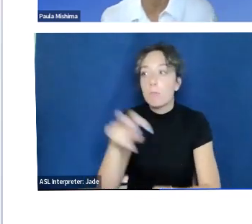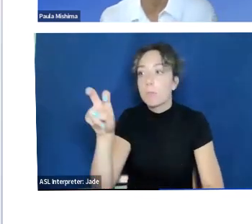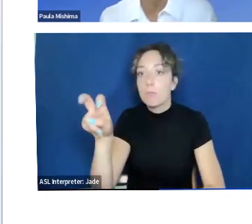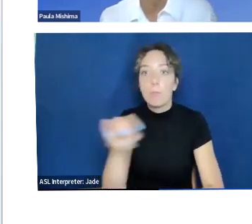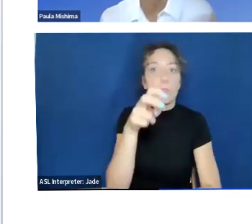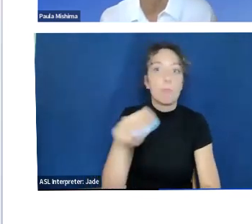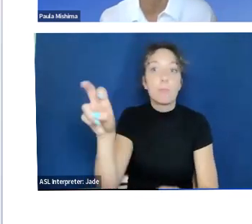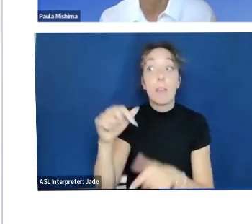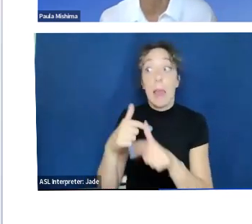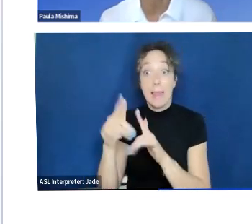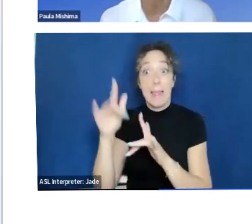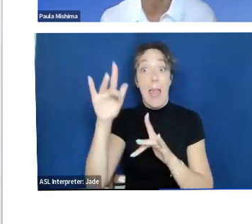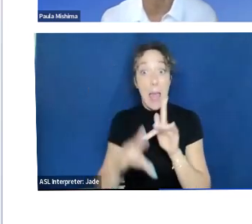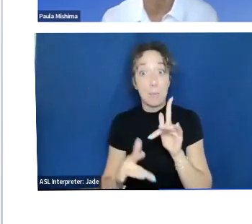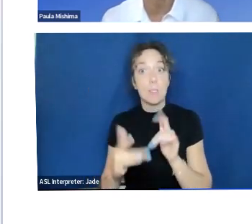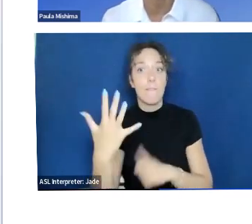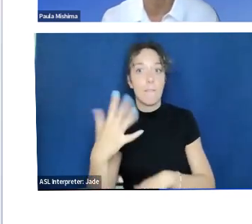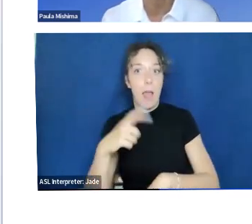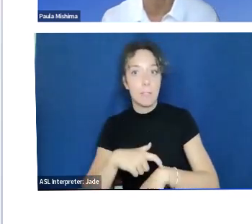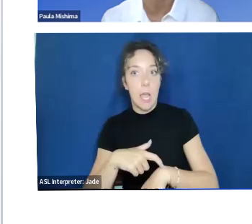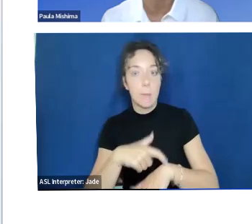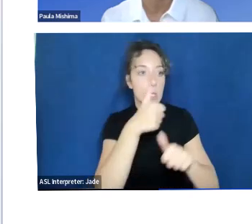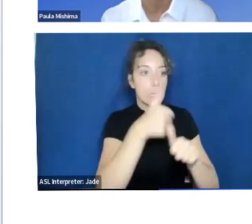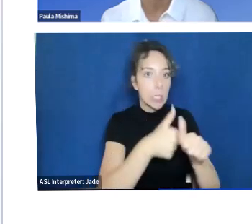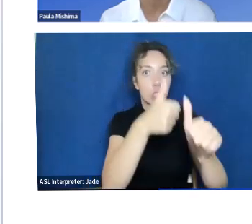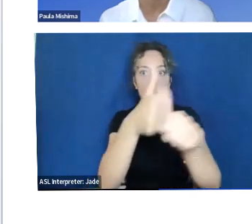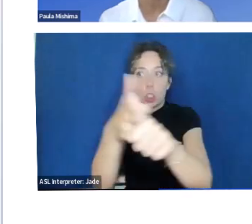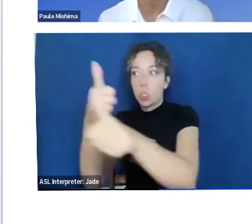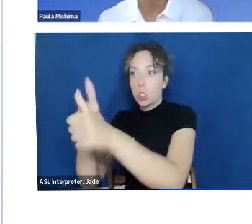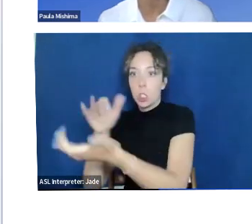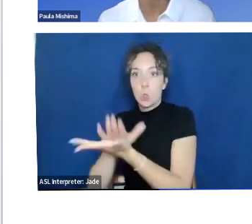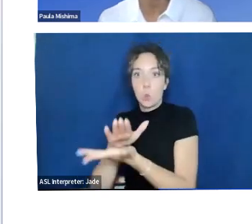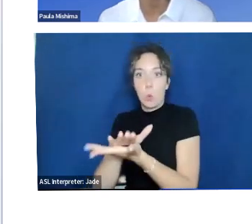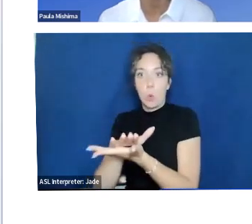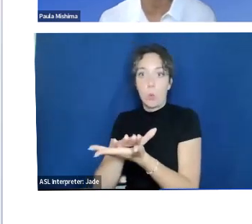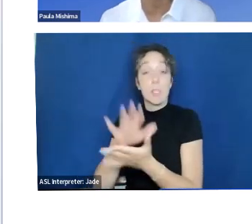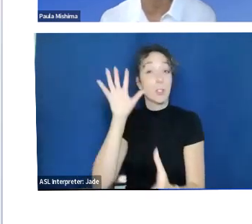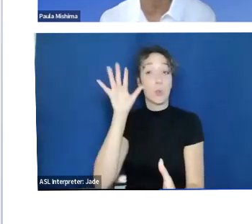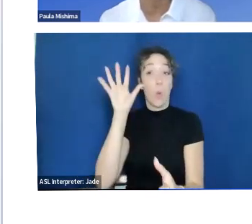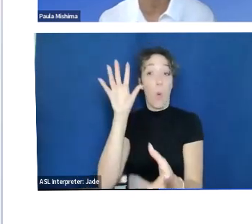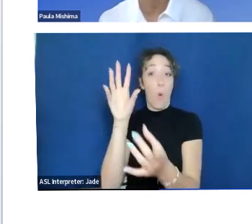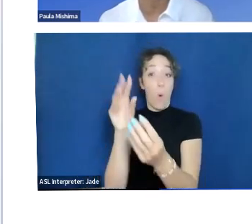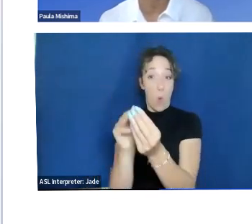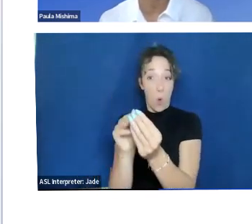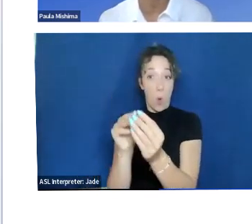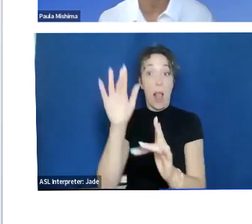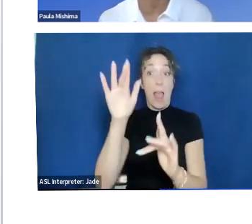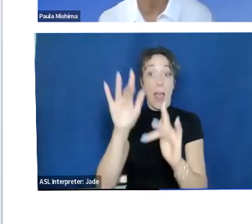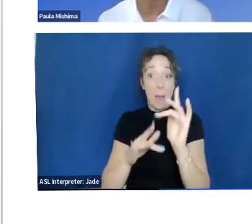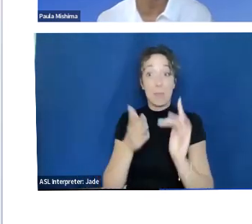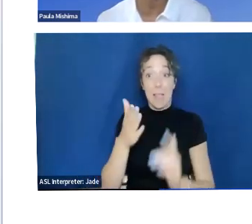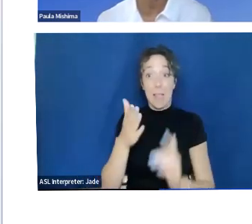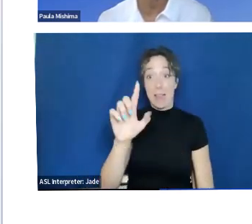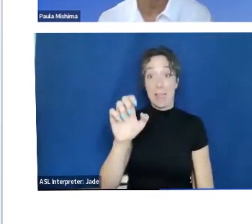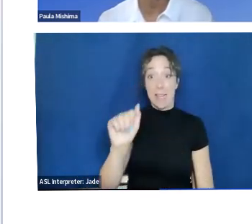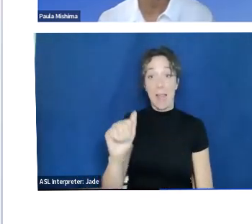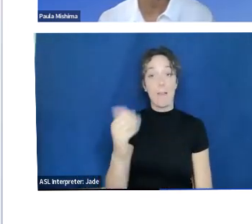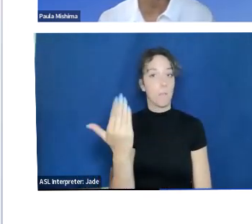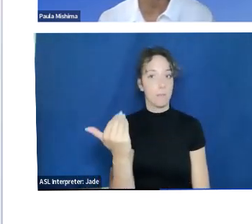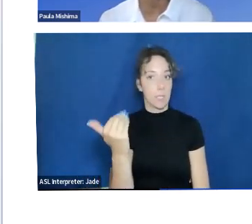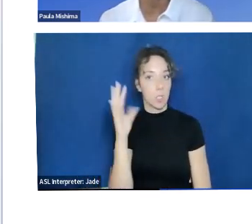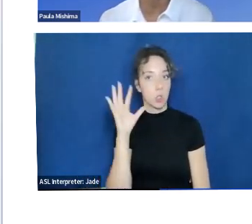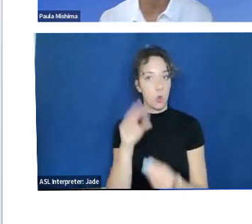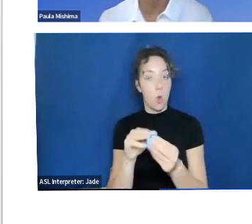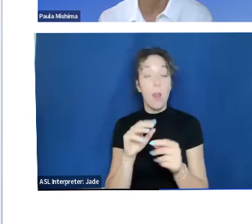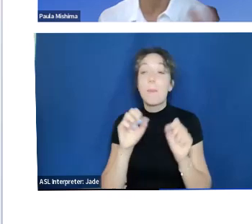up being absent 5 times at each of those schools. So their total absences at the LEA is 15, but they